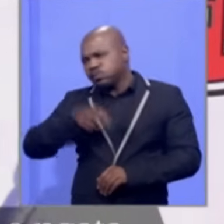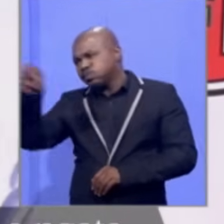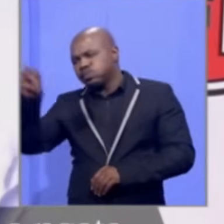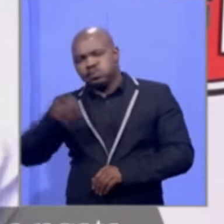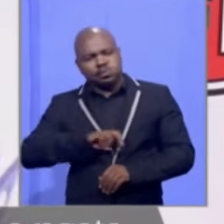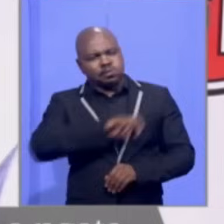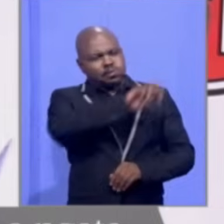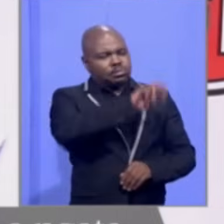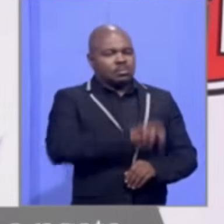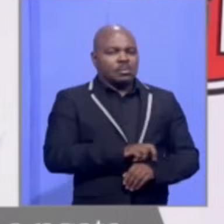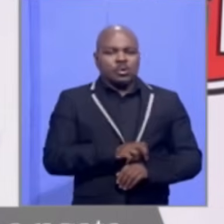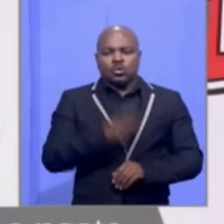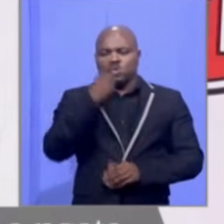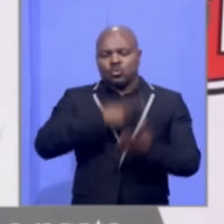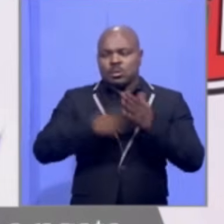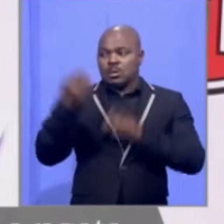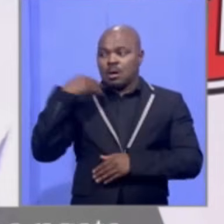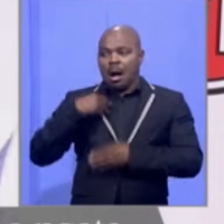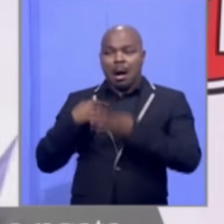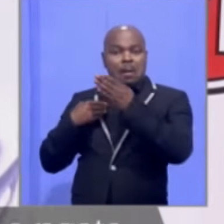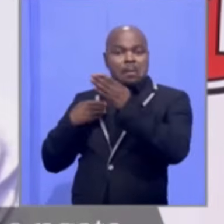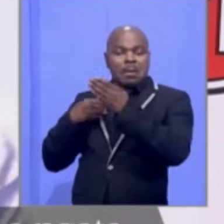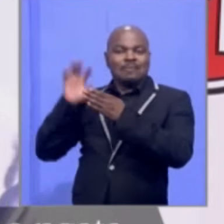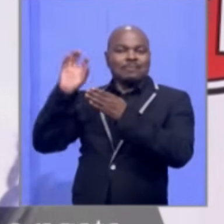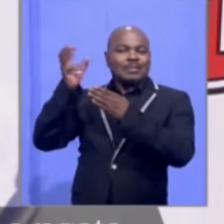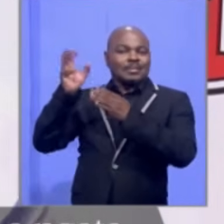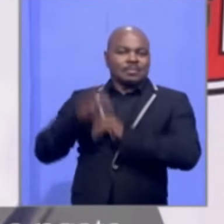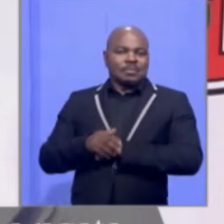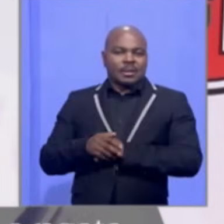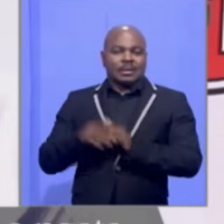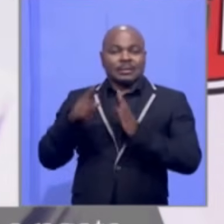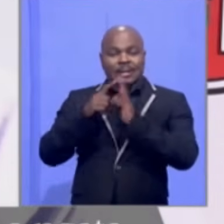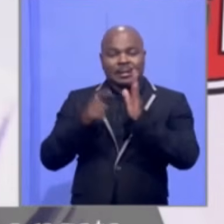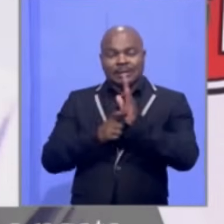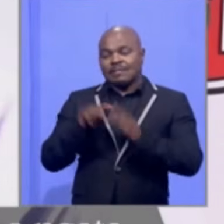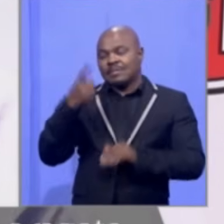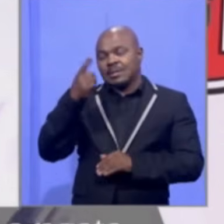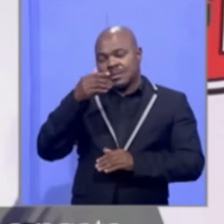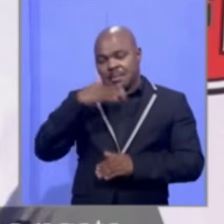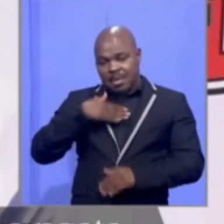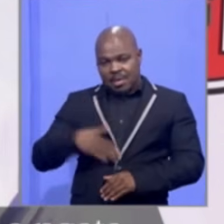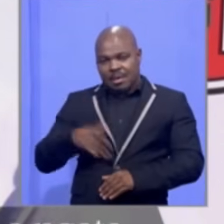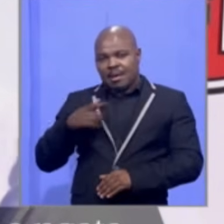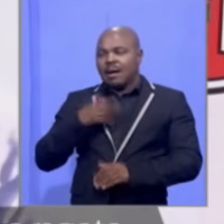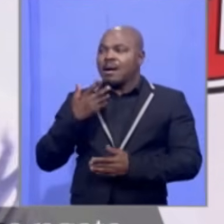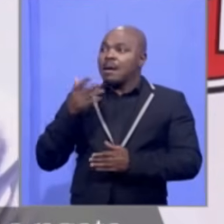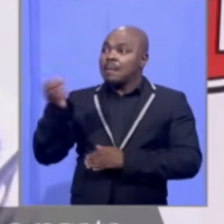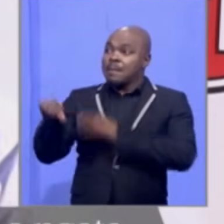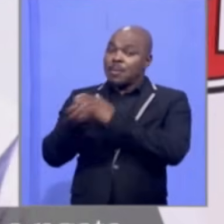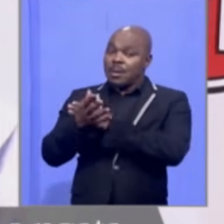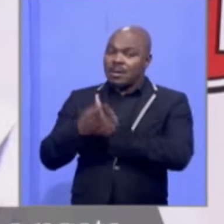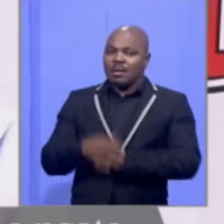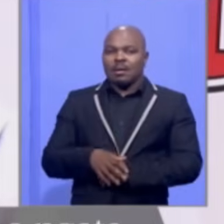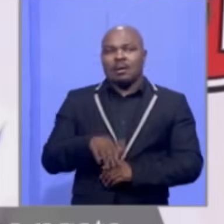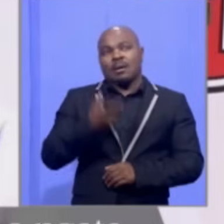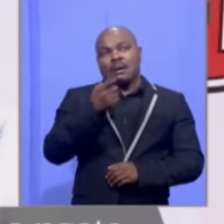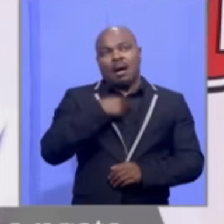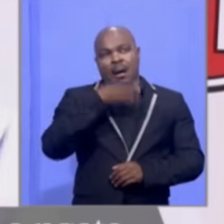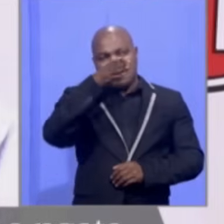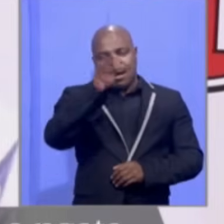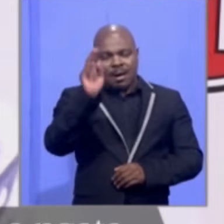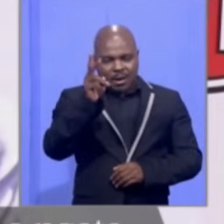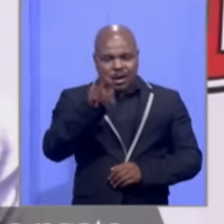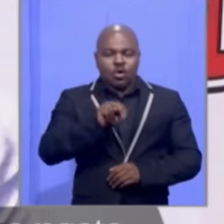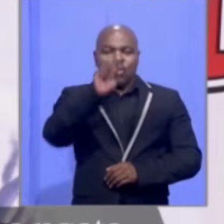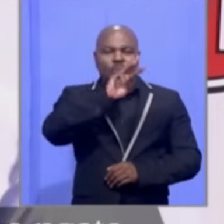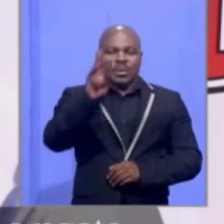2 weeks ago I was in Free State. On the 1st of May I was in Mpumalanga. On the 11th of May I will be Northwest. On